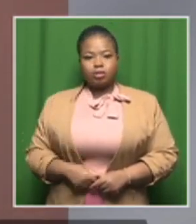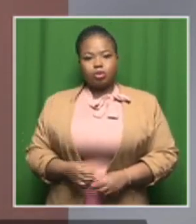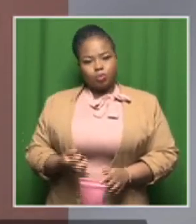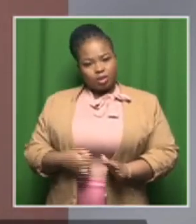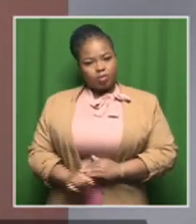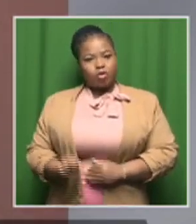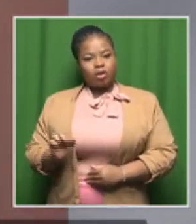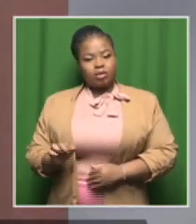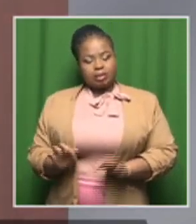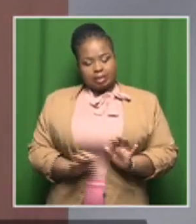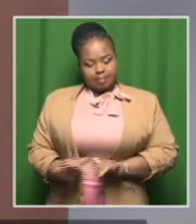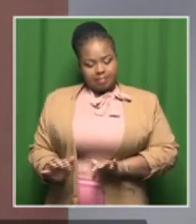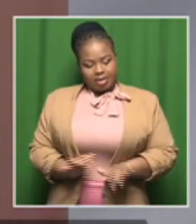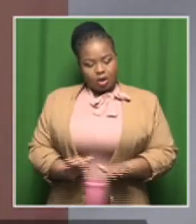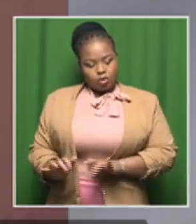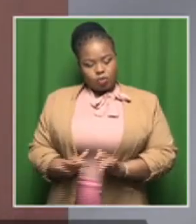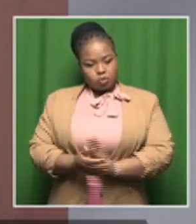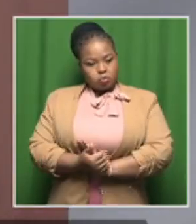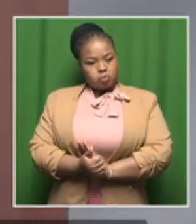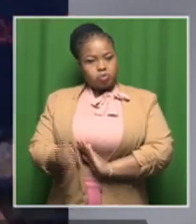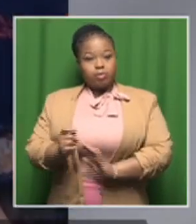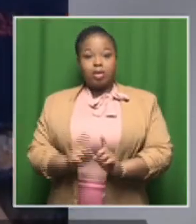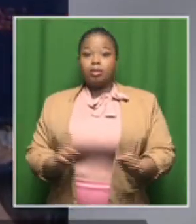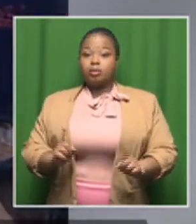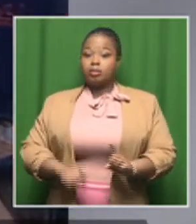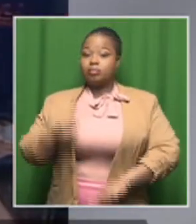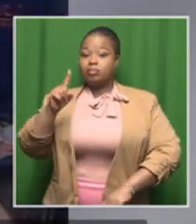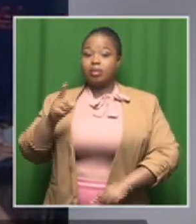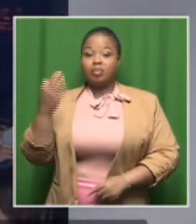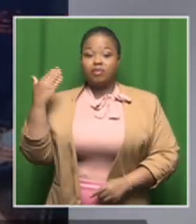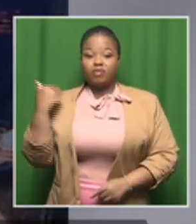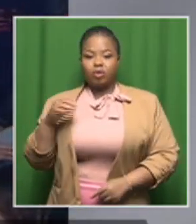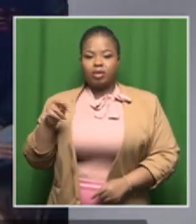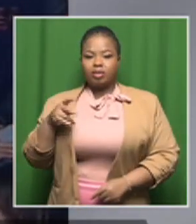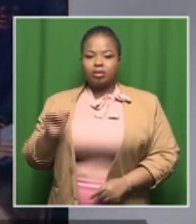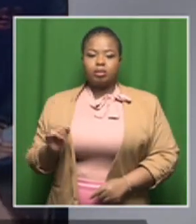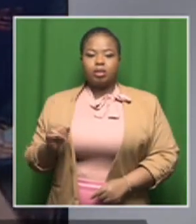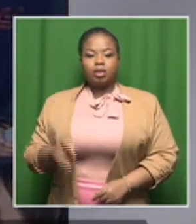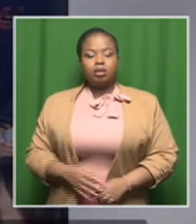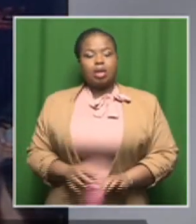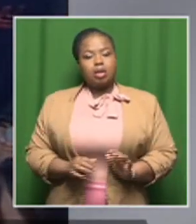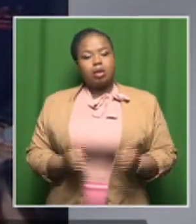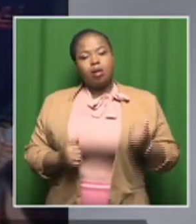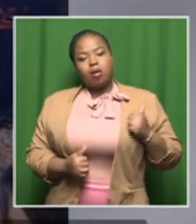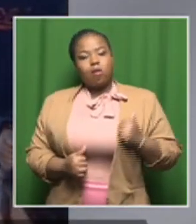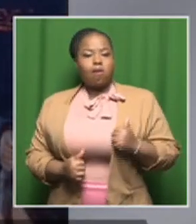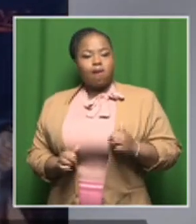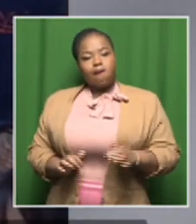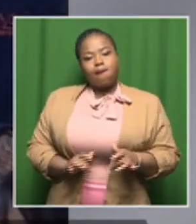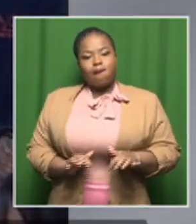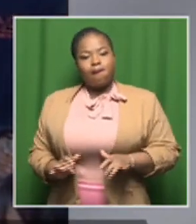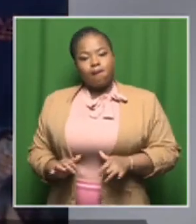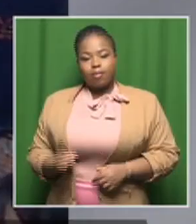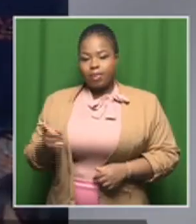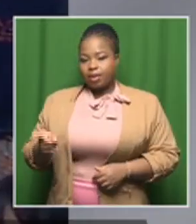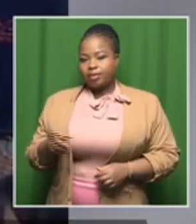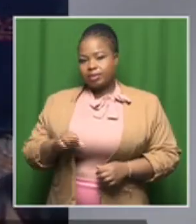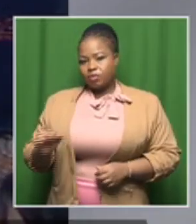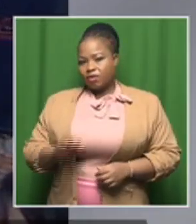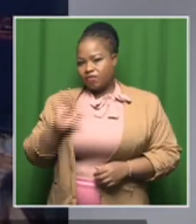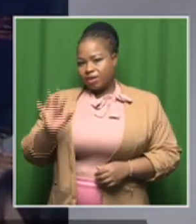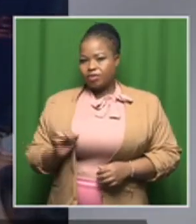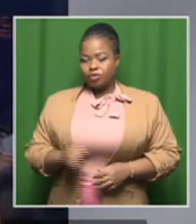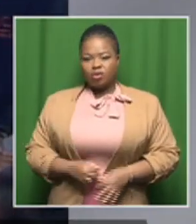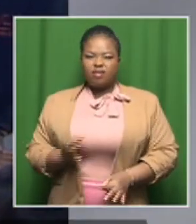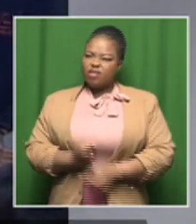concert pianist who was expelled by the Nazi and carried a grand piano to South Africa. Your life, and your